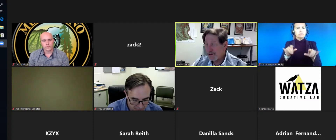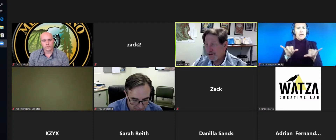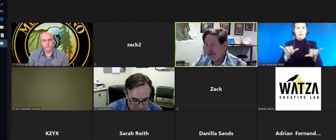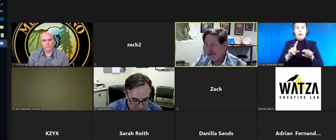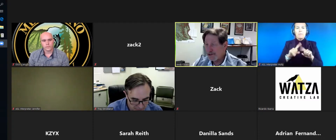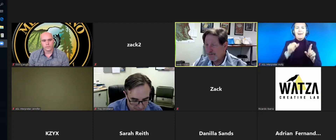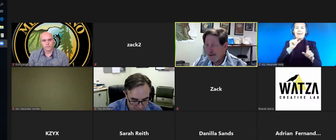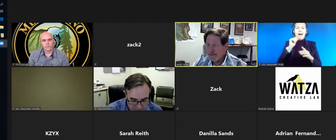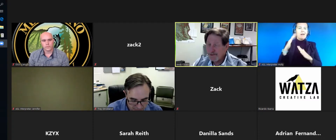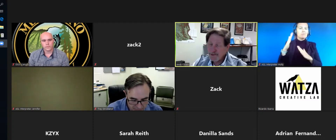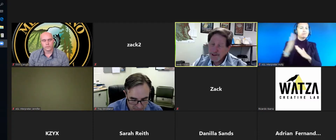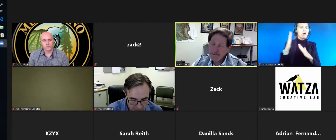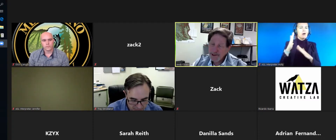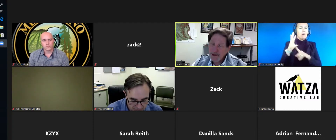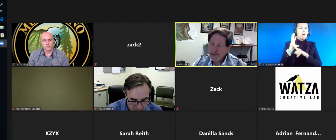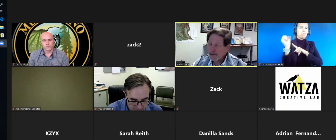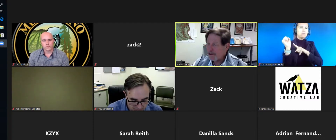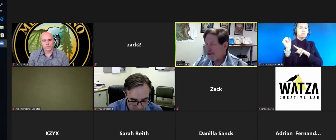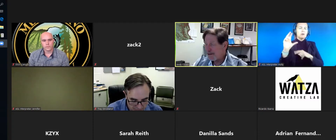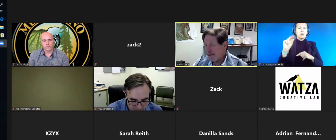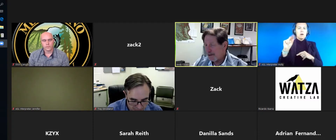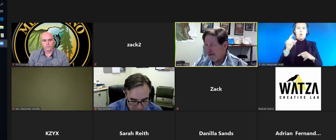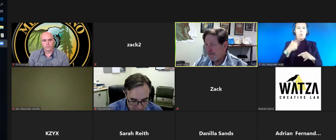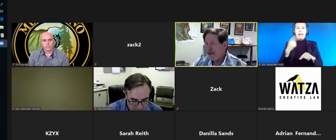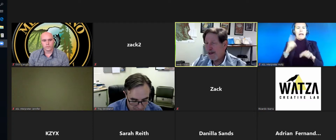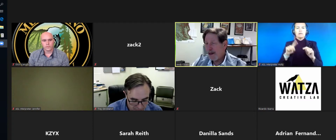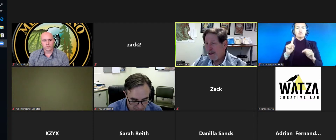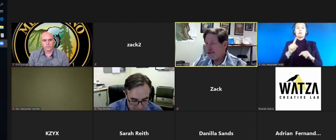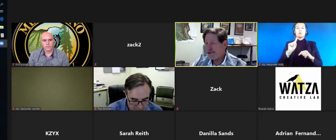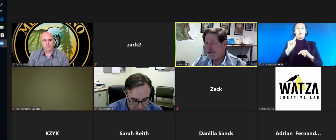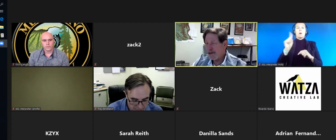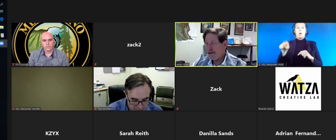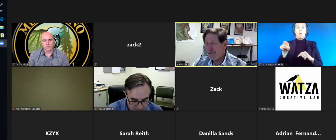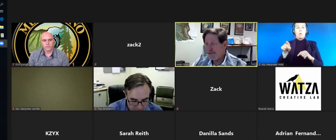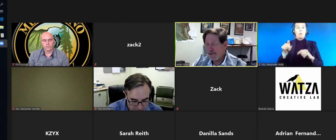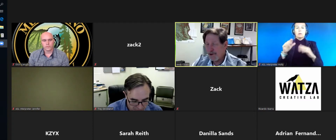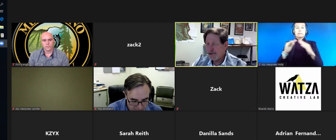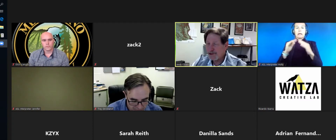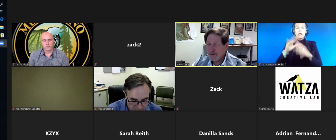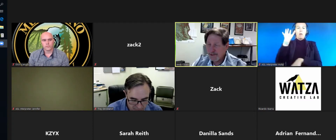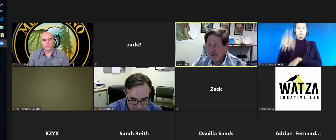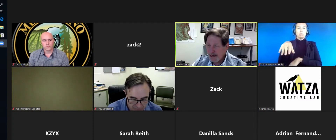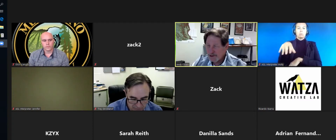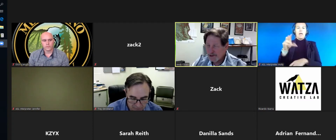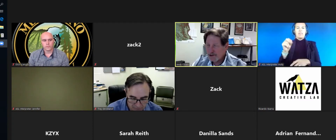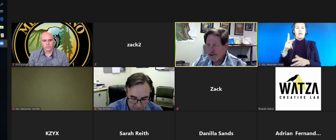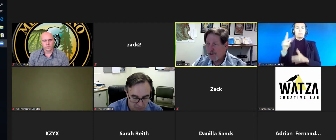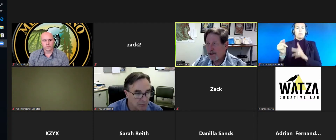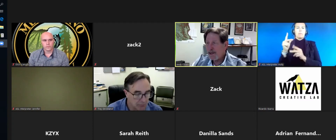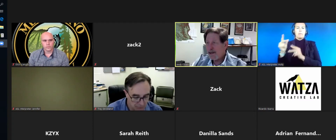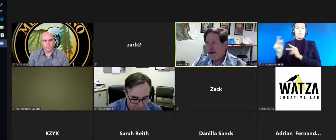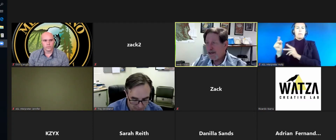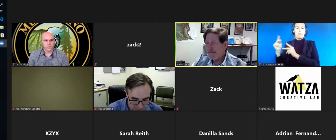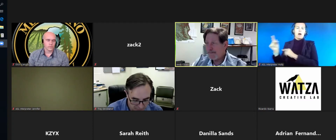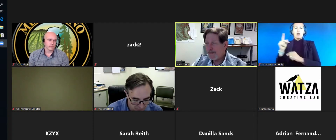have concentrations of people that we can plop a clinic in the middle of and just grind through large numbers of patients.